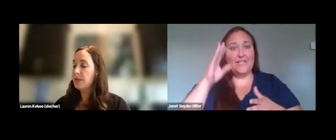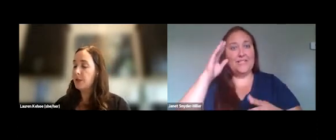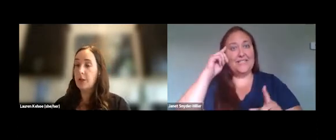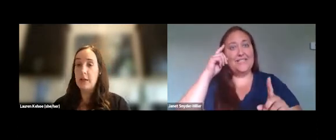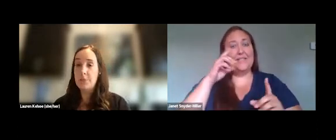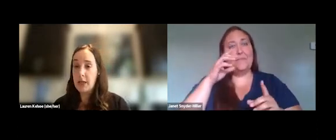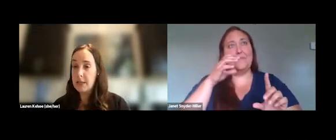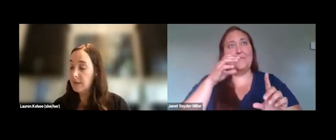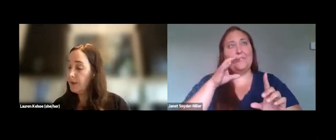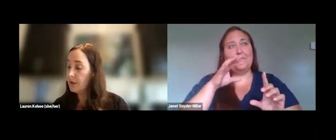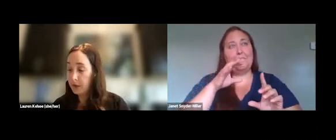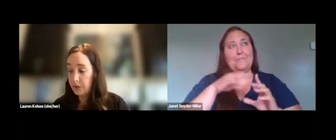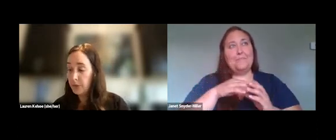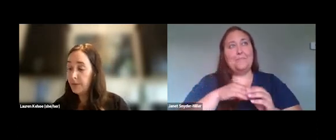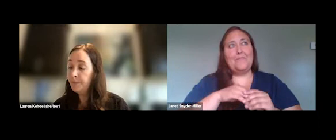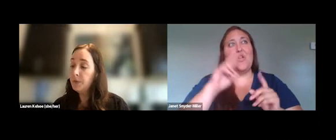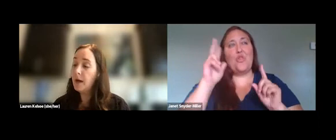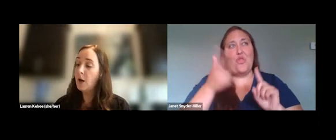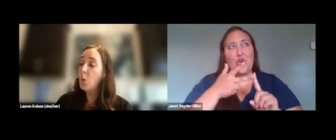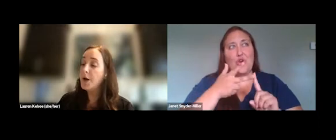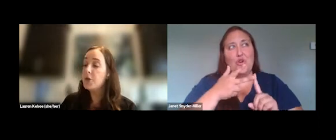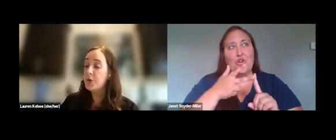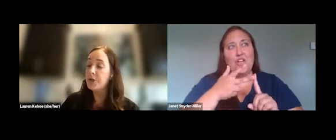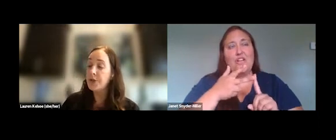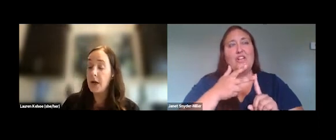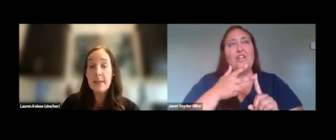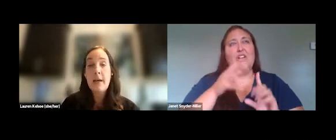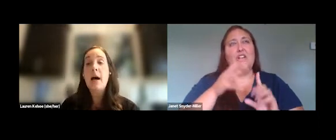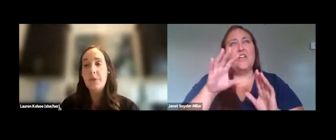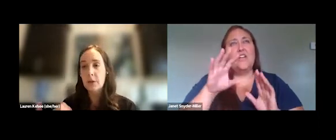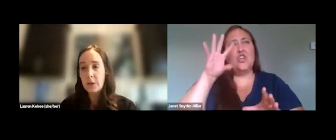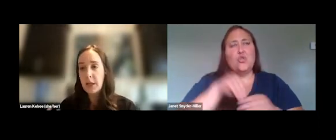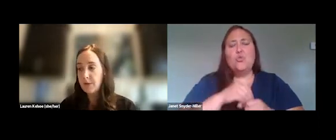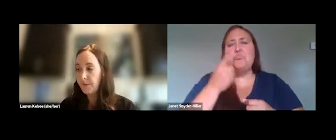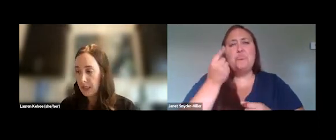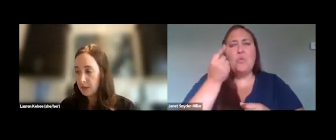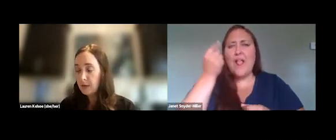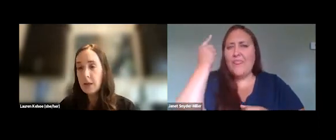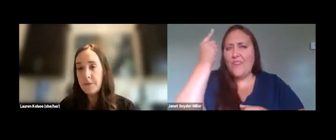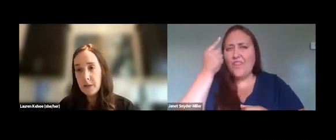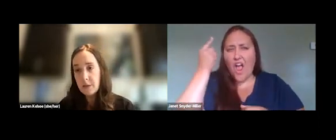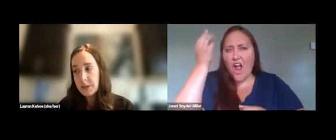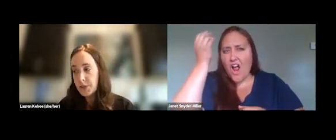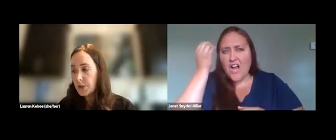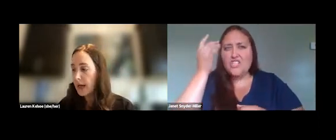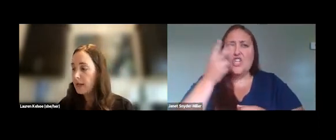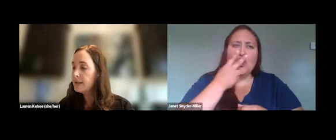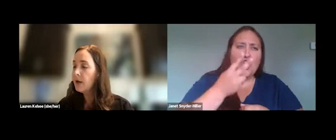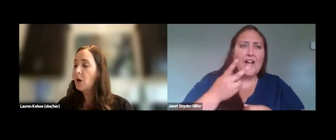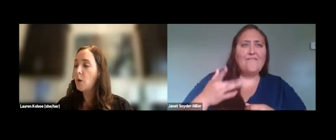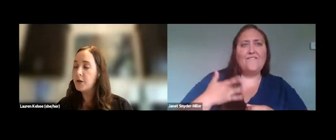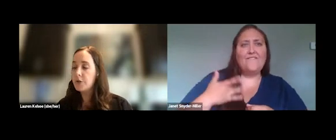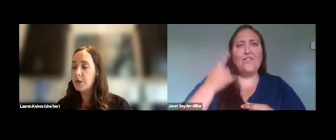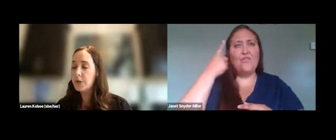informed this third objective include, what are users' thoughts on the look and feel of the research